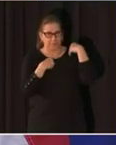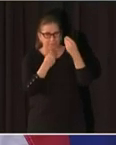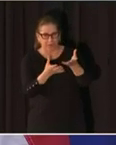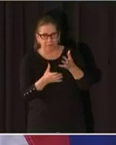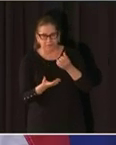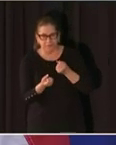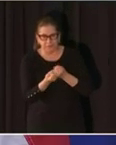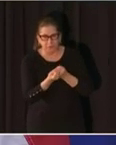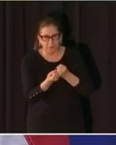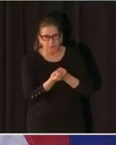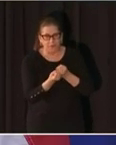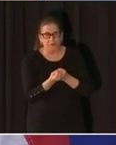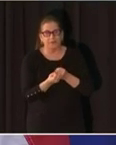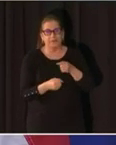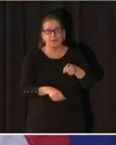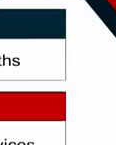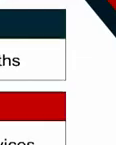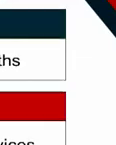intermediate facilities,